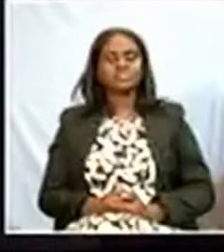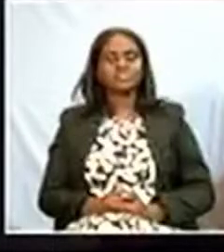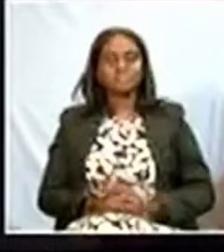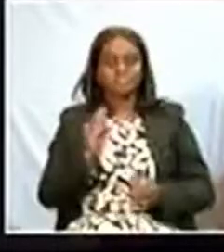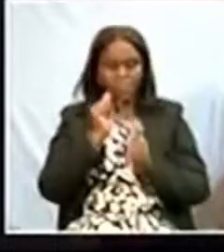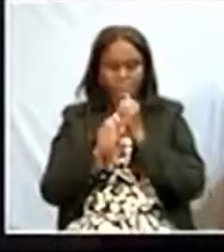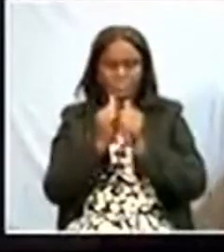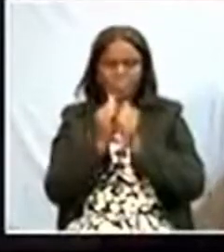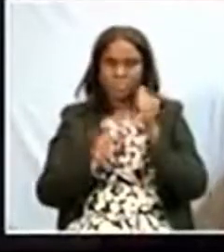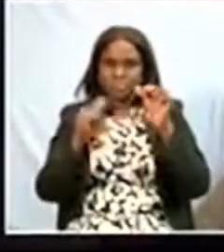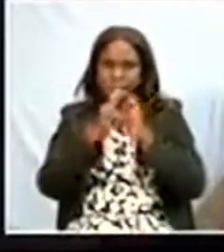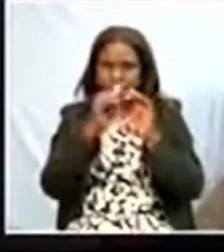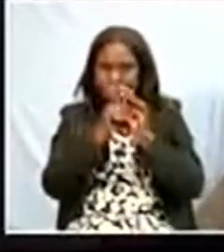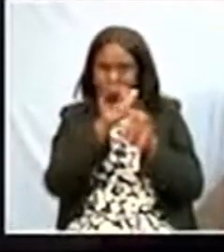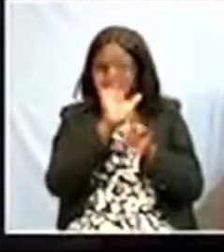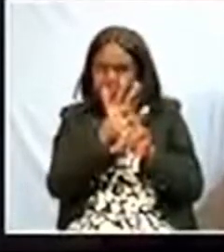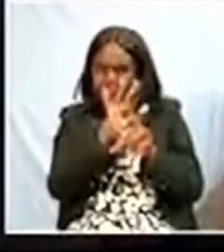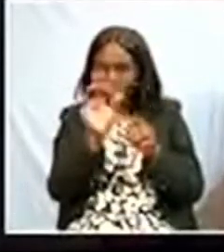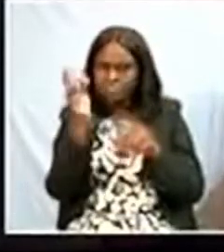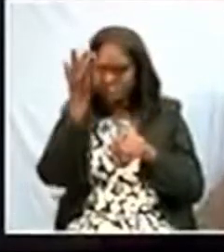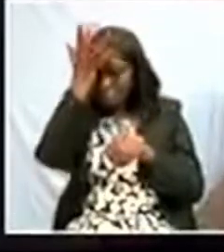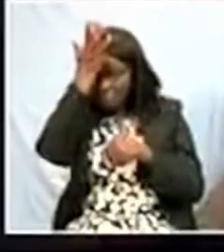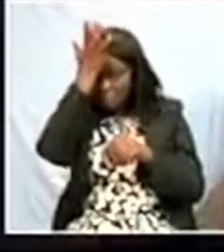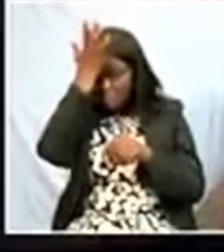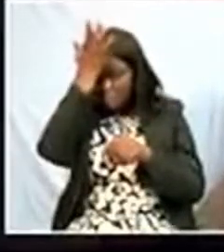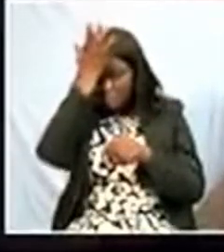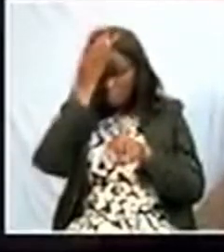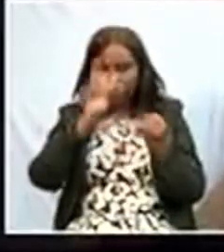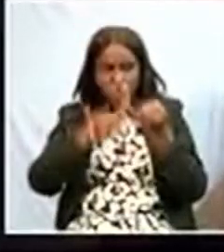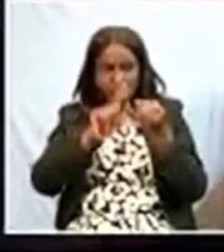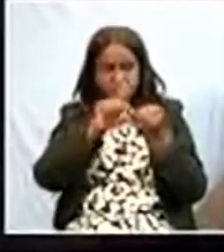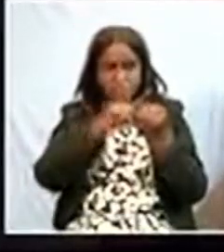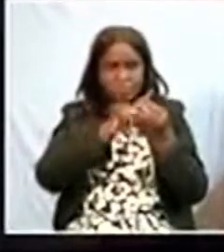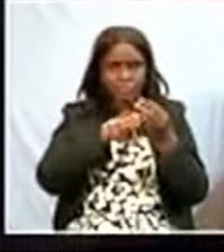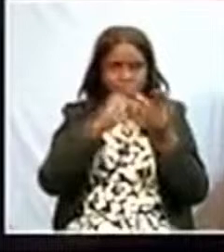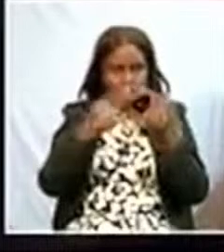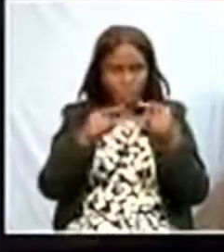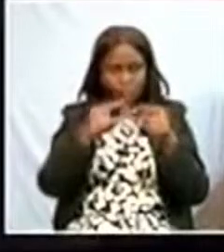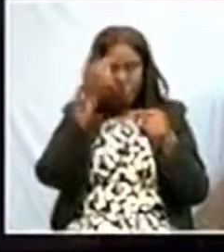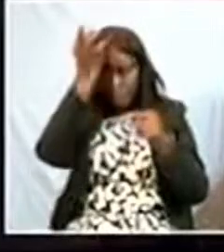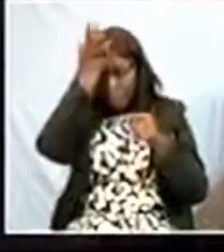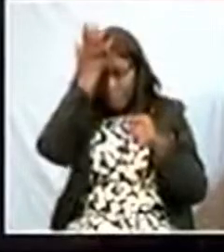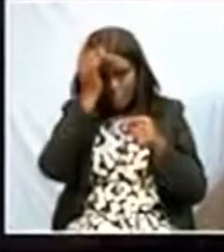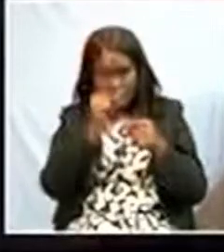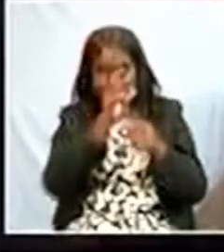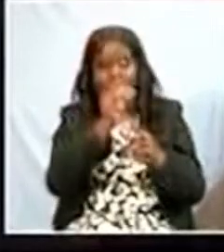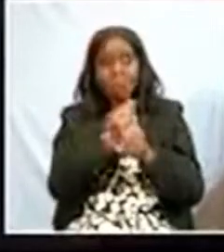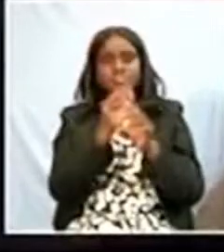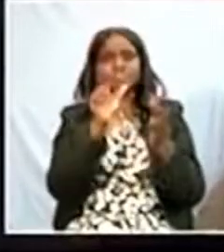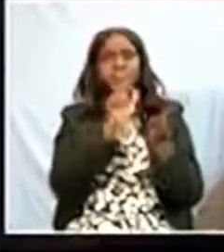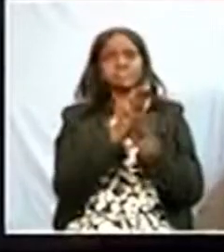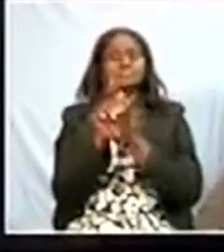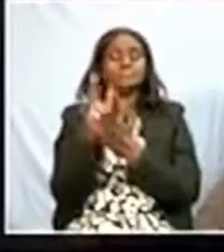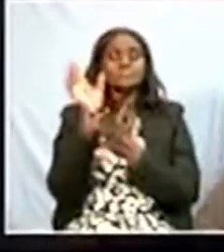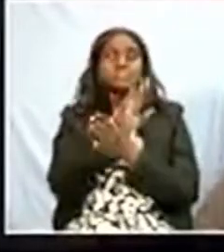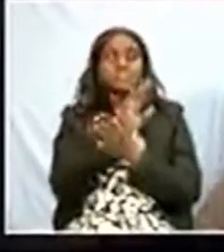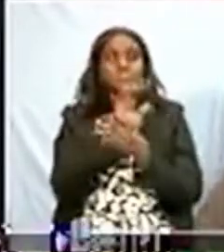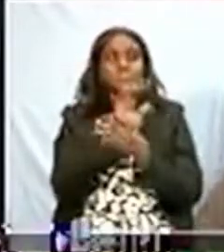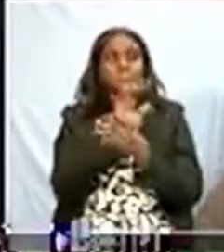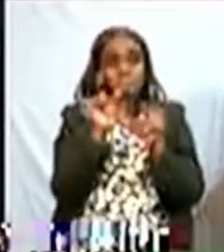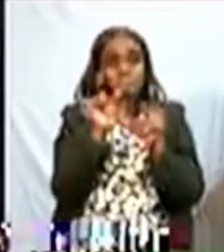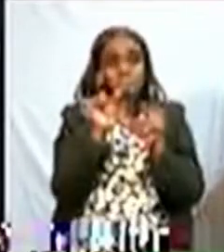which includes the date the head count was done, the date this recipient signed,